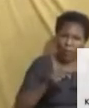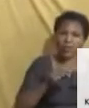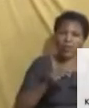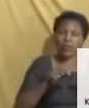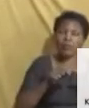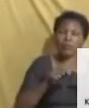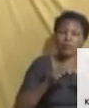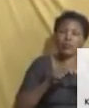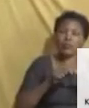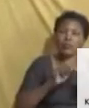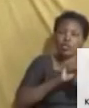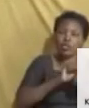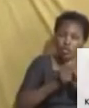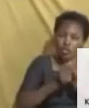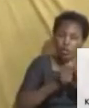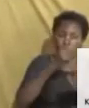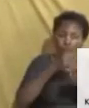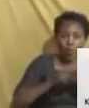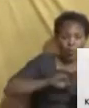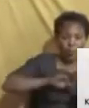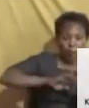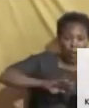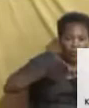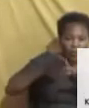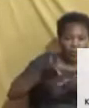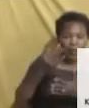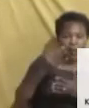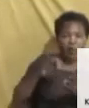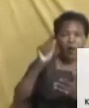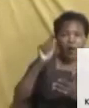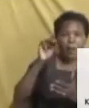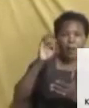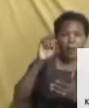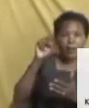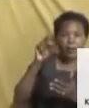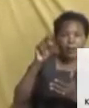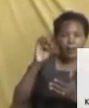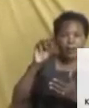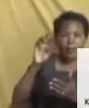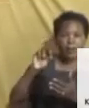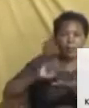is left for amendment is not the basic structure.